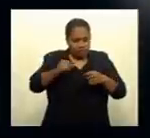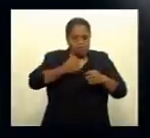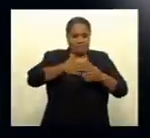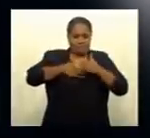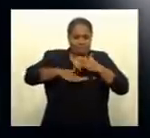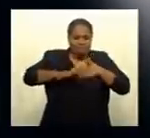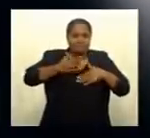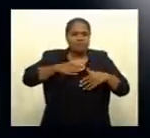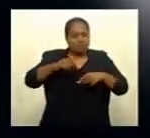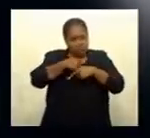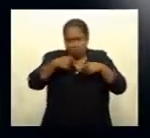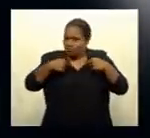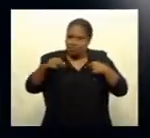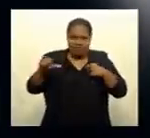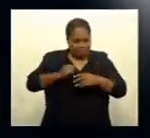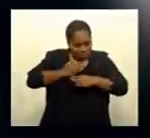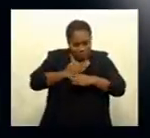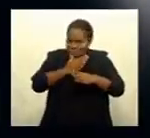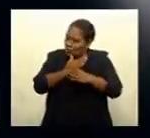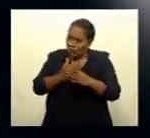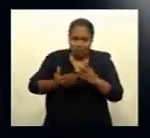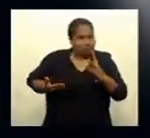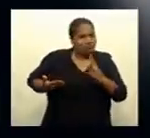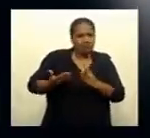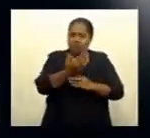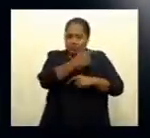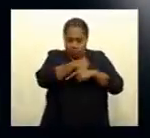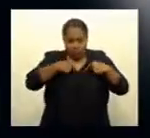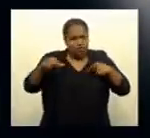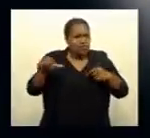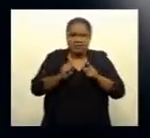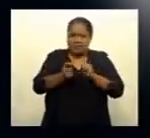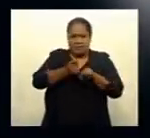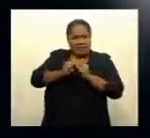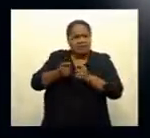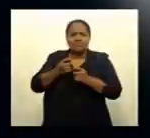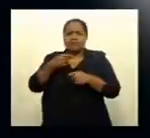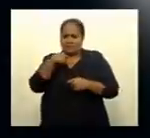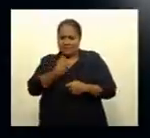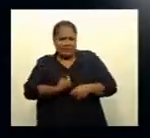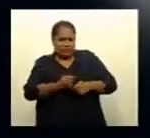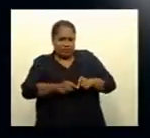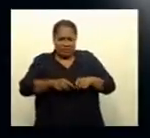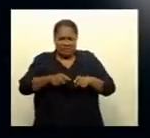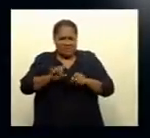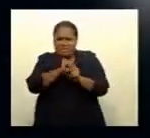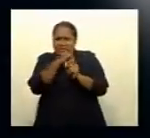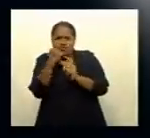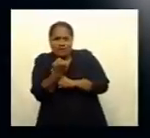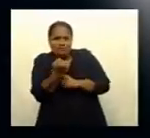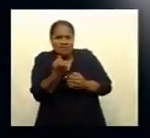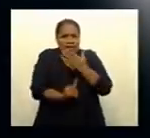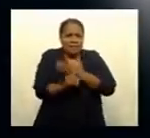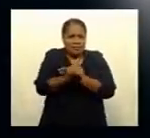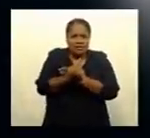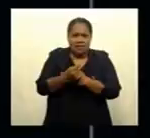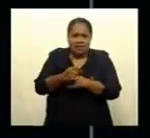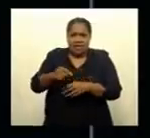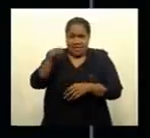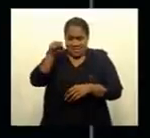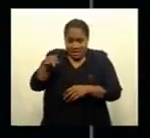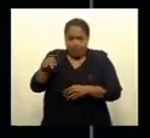go through it, we have to test ourselves against those kinds of situations and bring that into the rugby